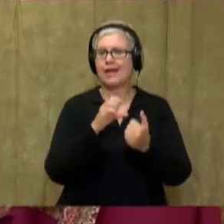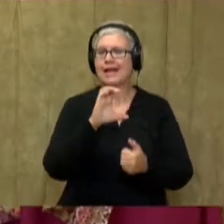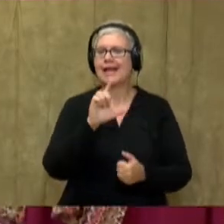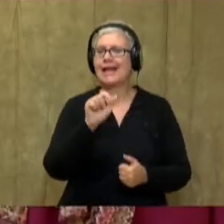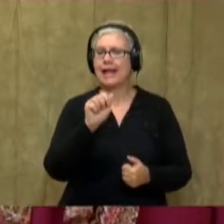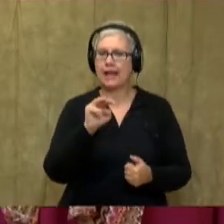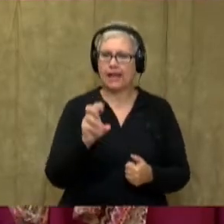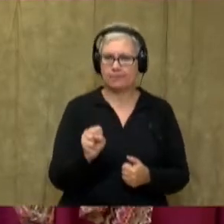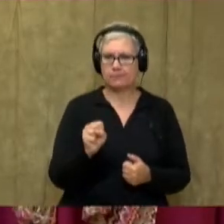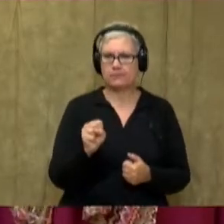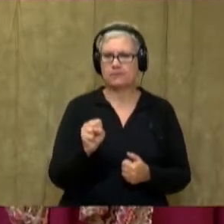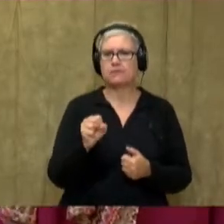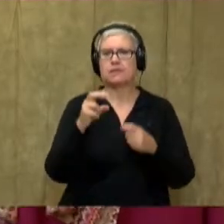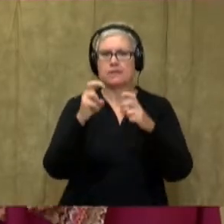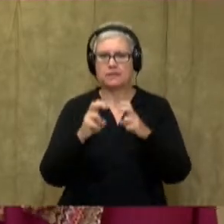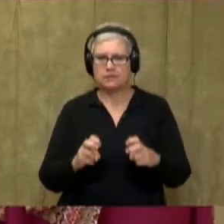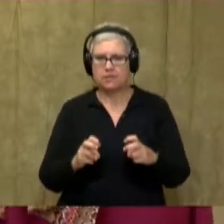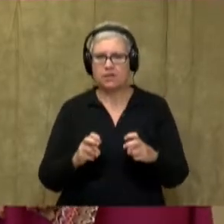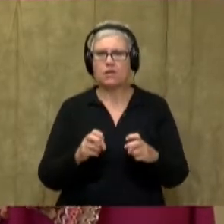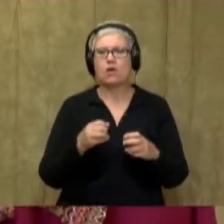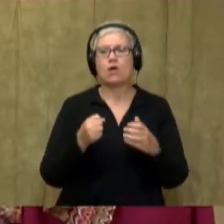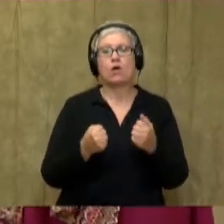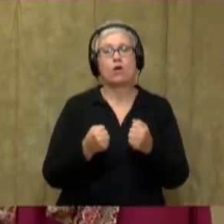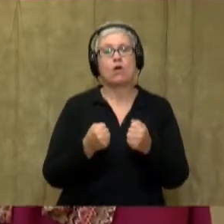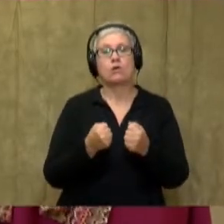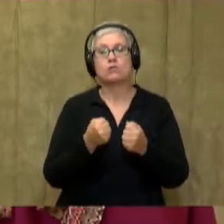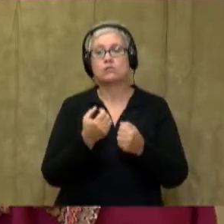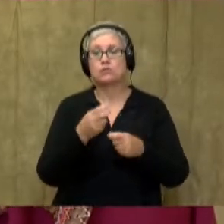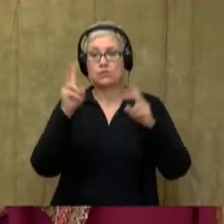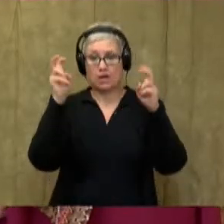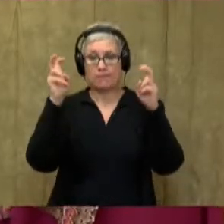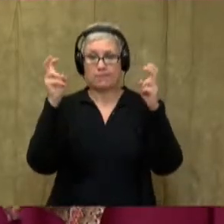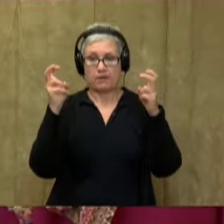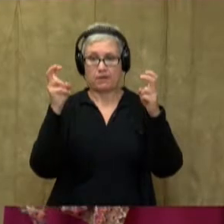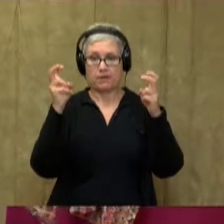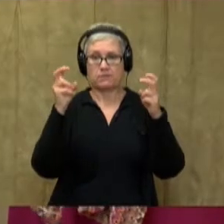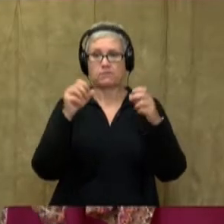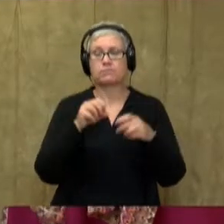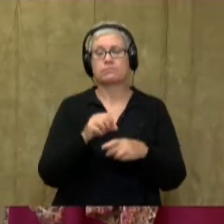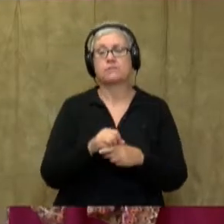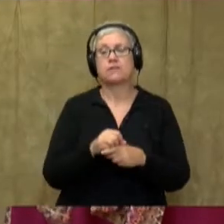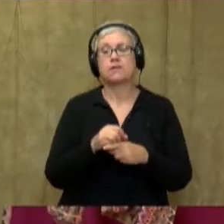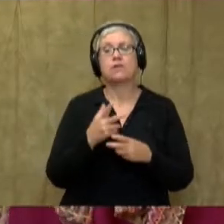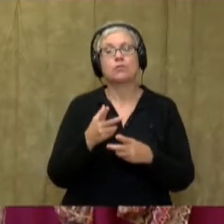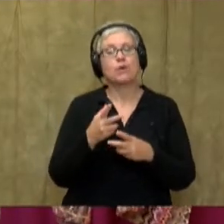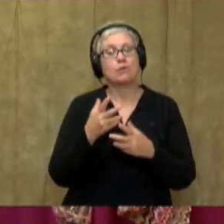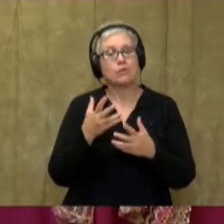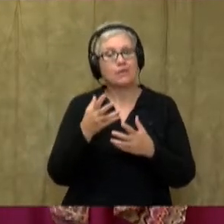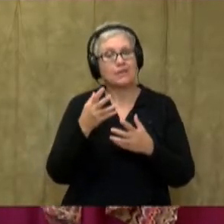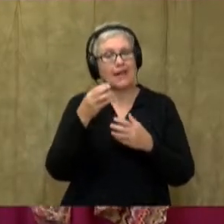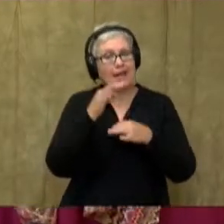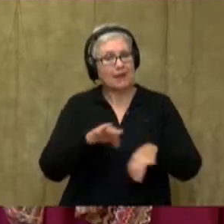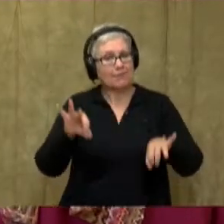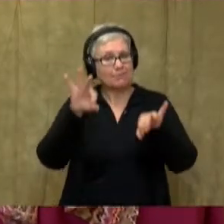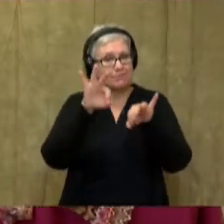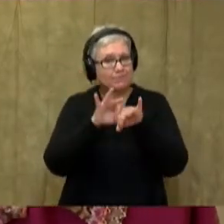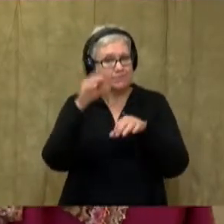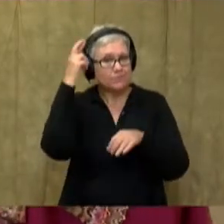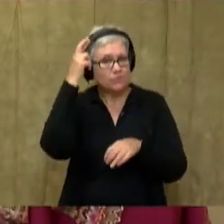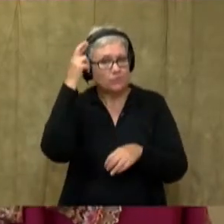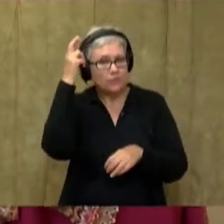an analysis of substantive topics or text using valid reasoning and relevant and